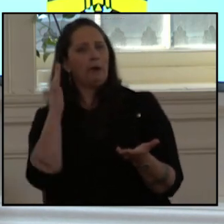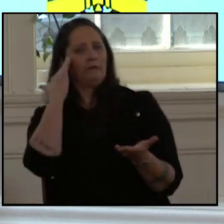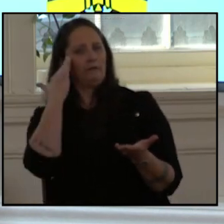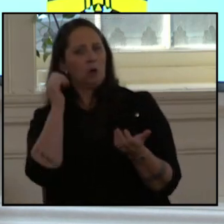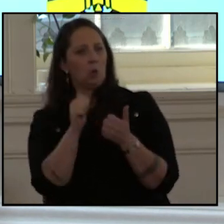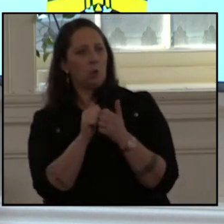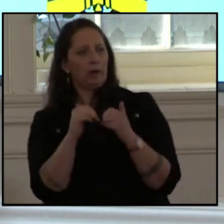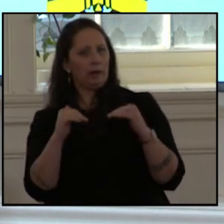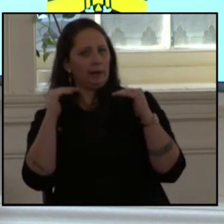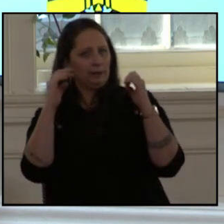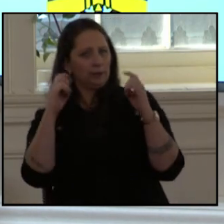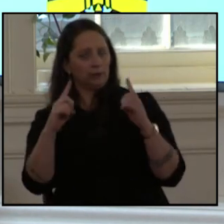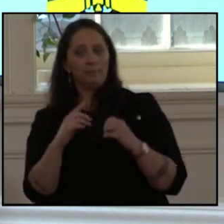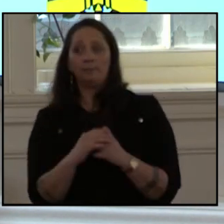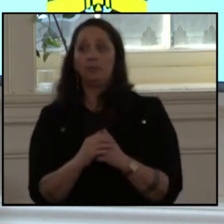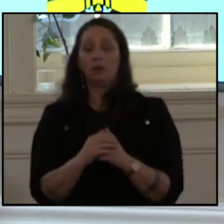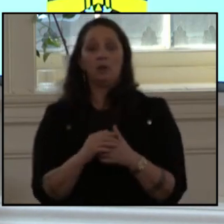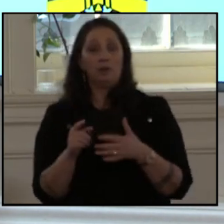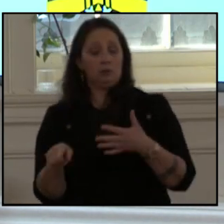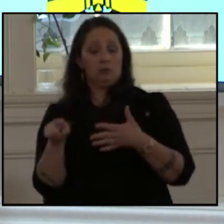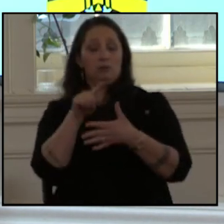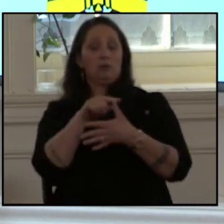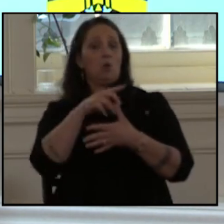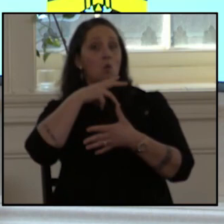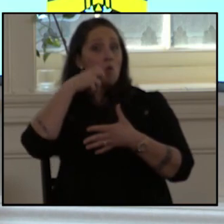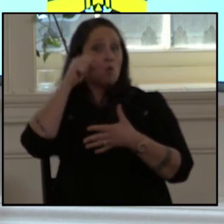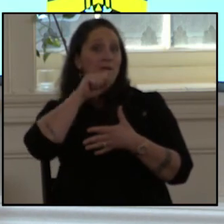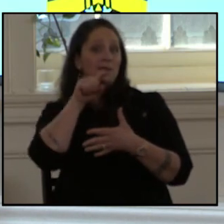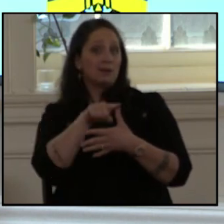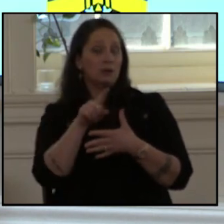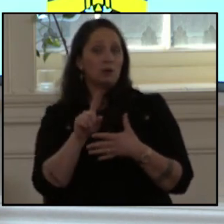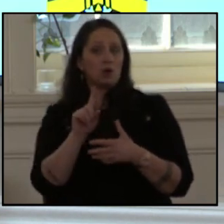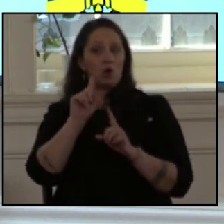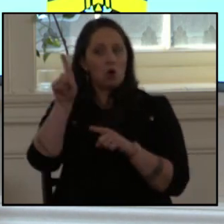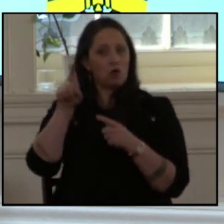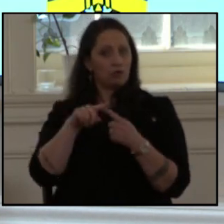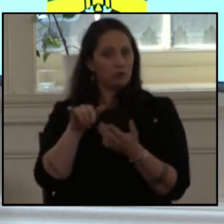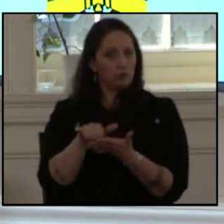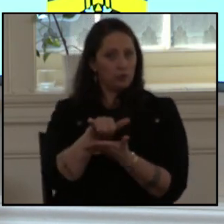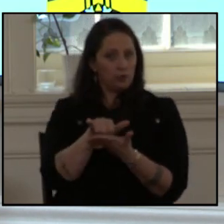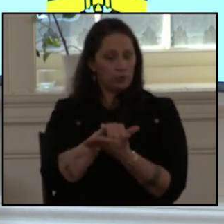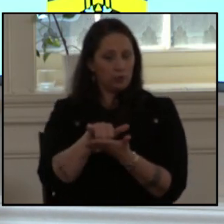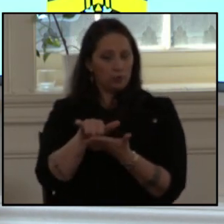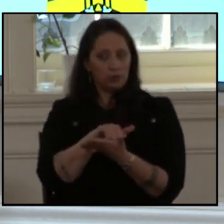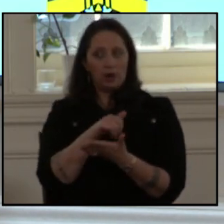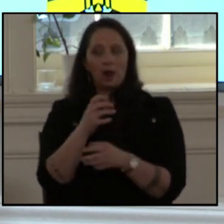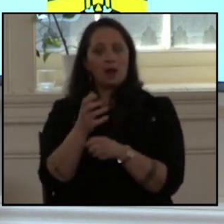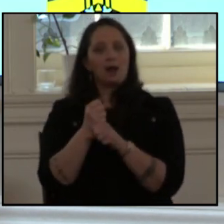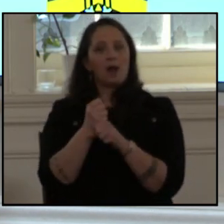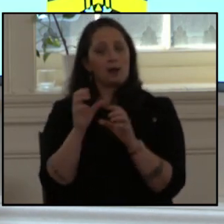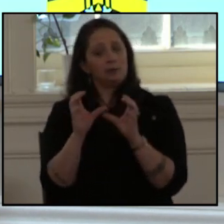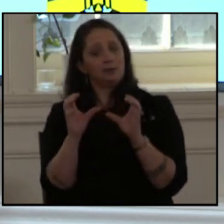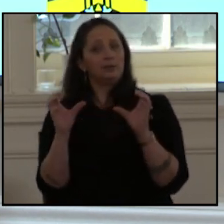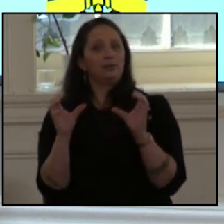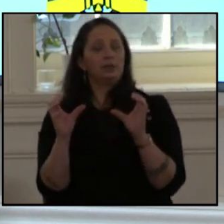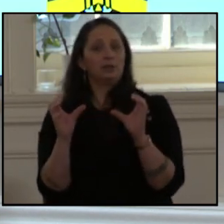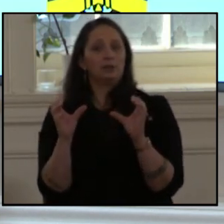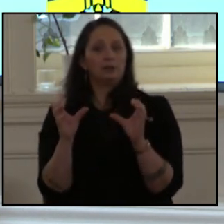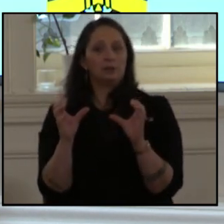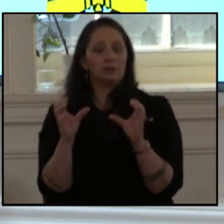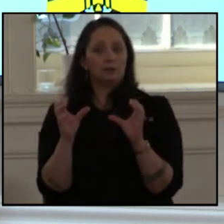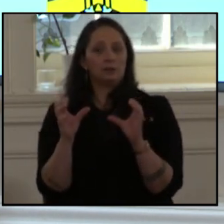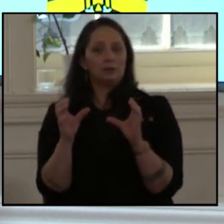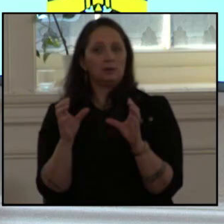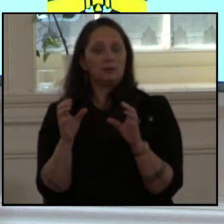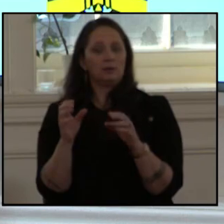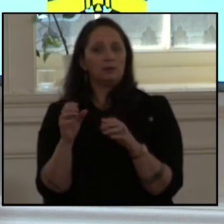And the oldest sister had gone to New York and gotten a certificate